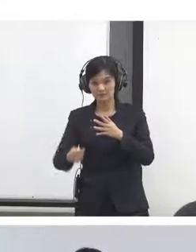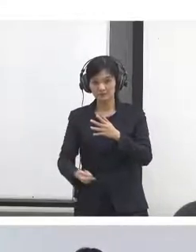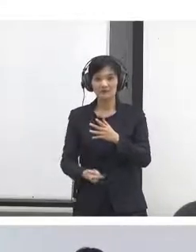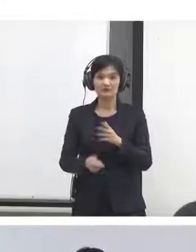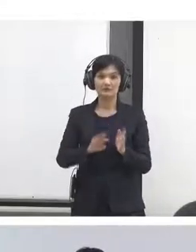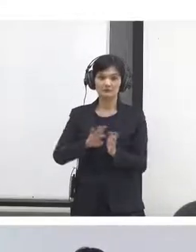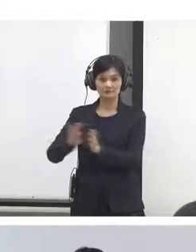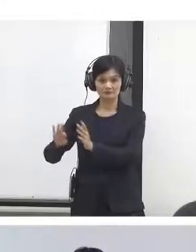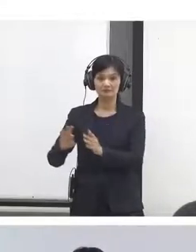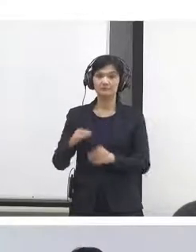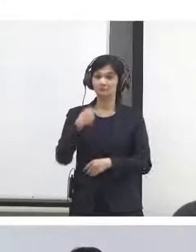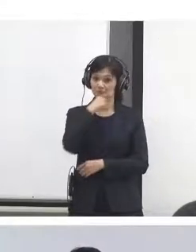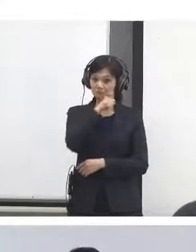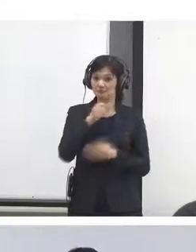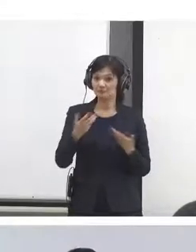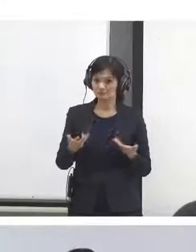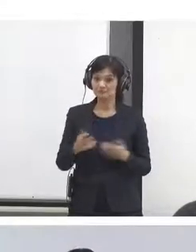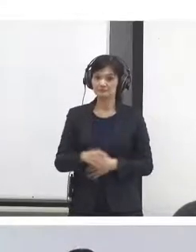L, and now I